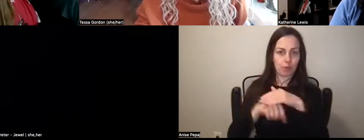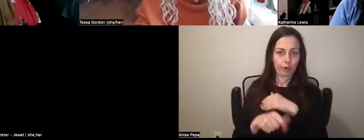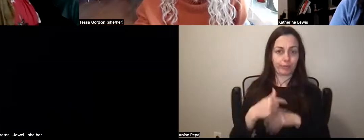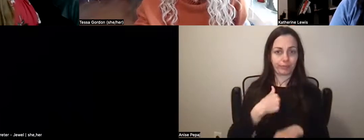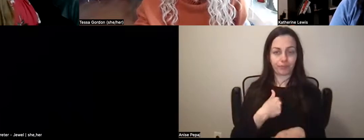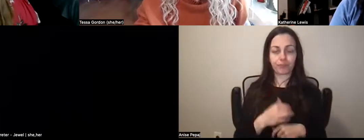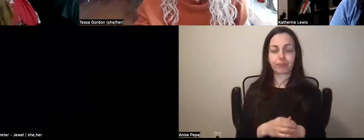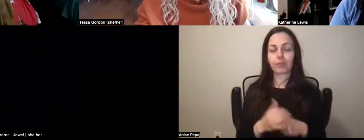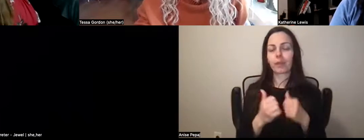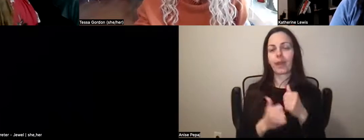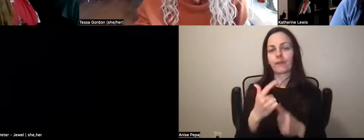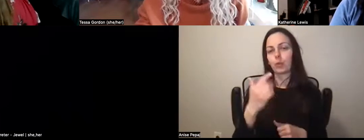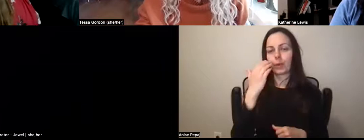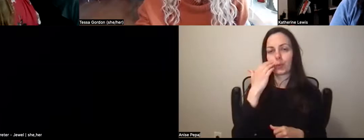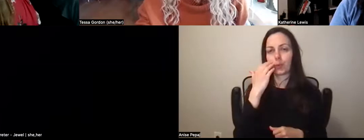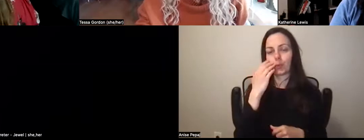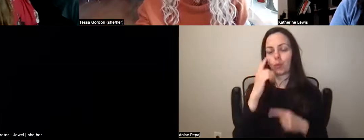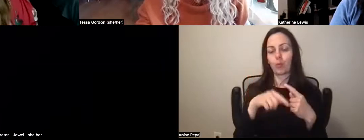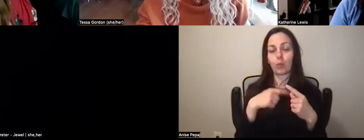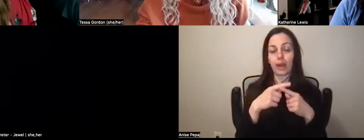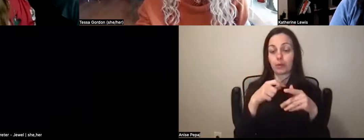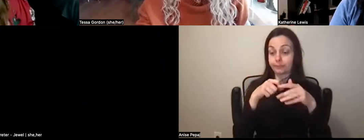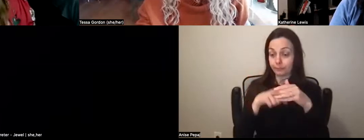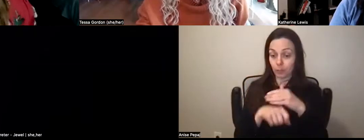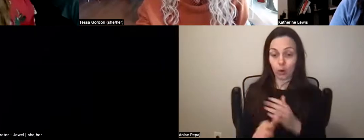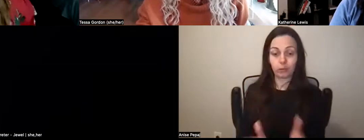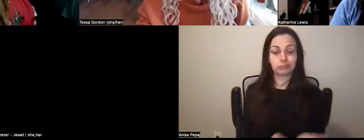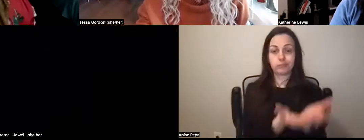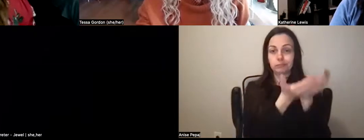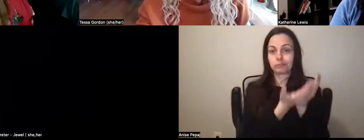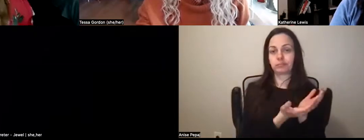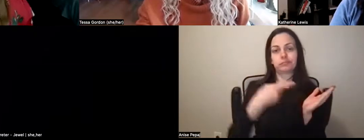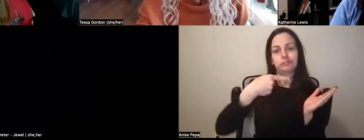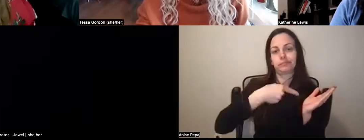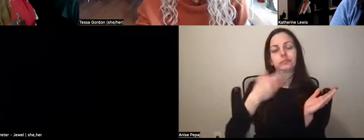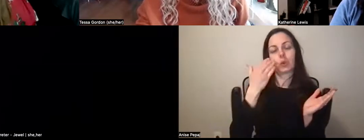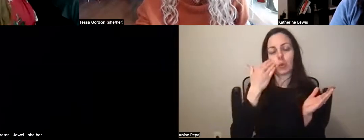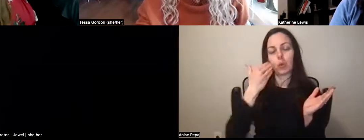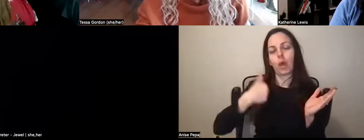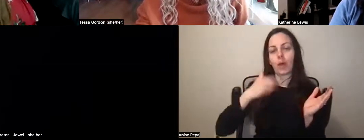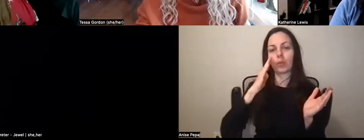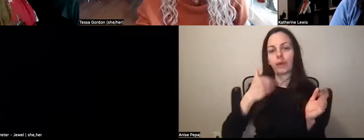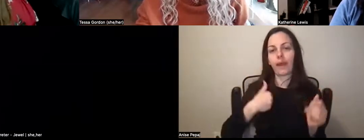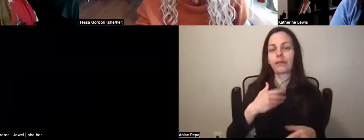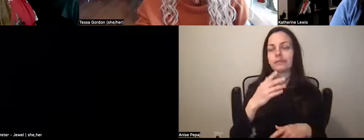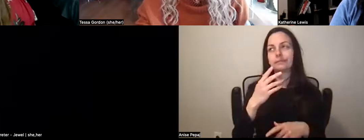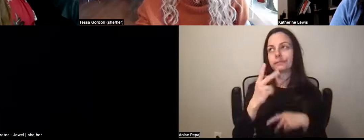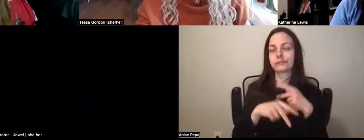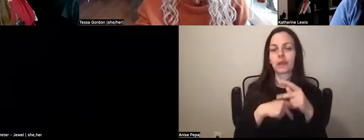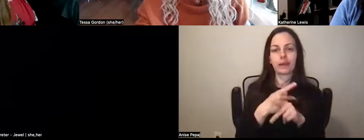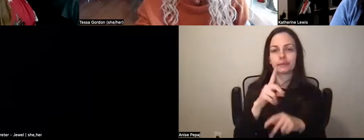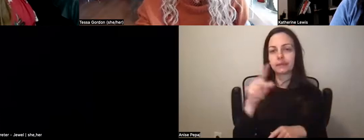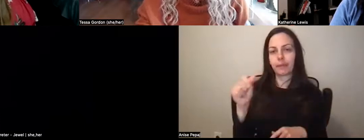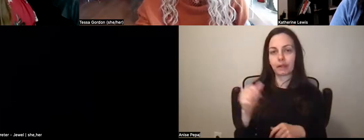when I kind of literally came out of the womb that I would have some kind of disability. And